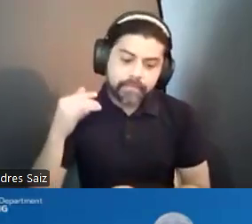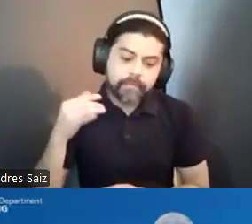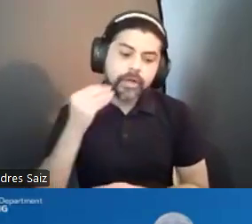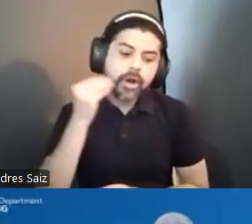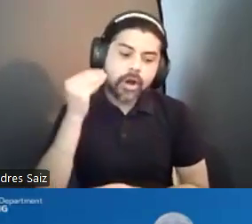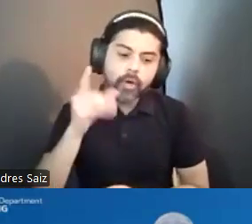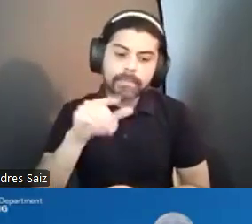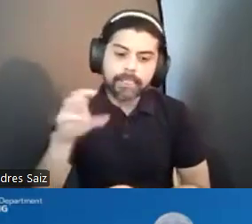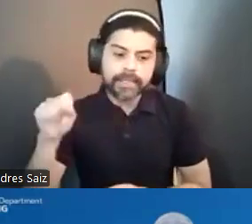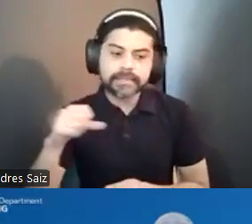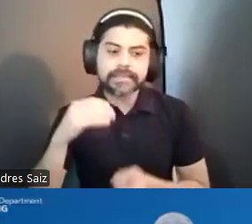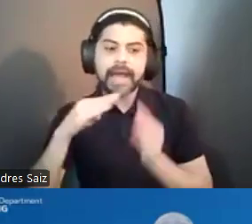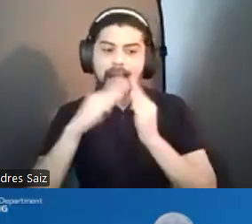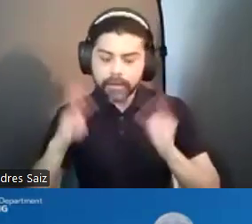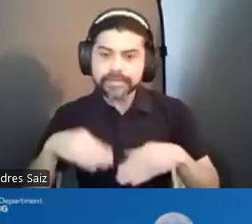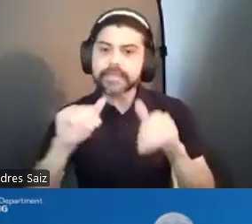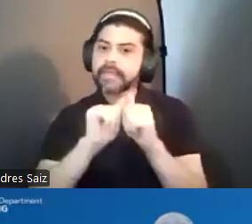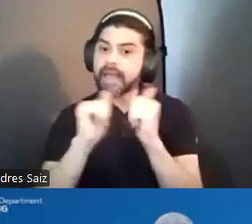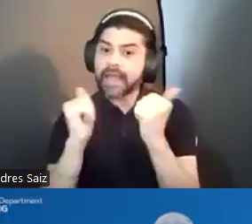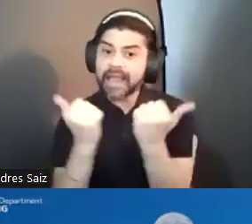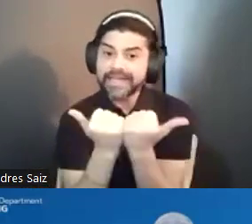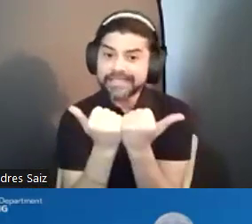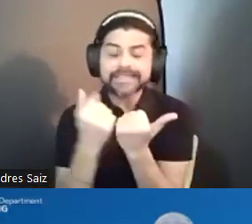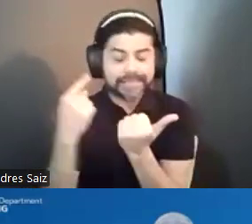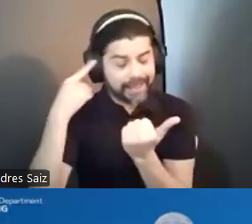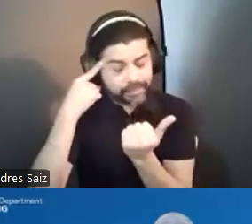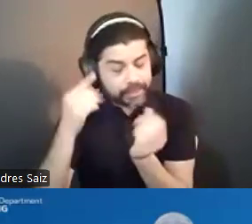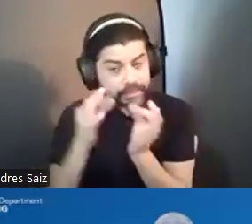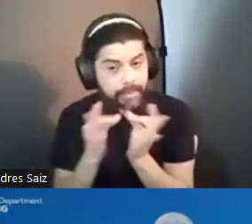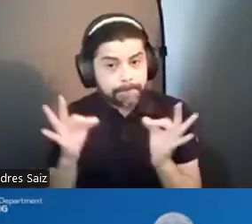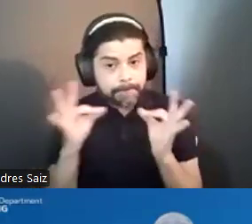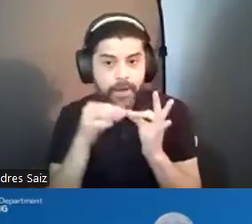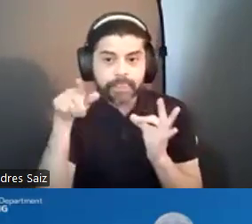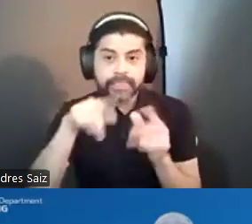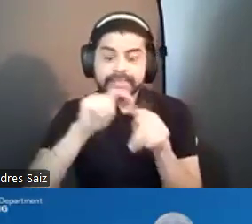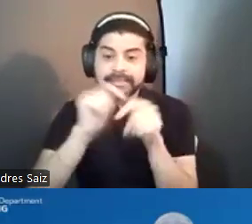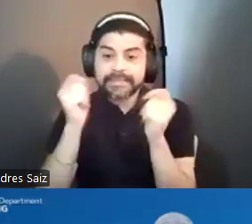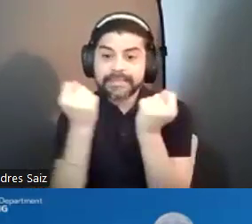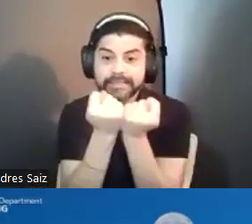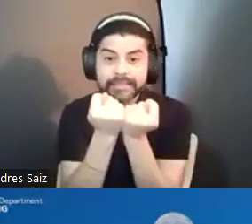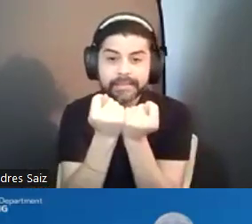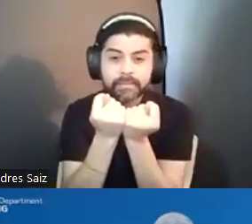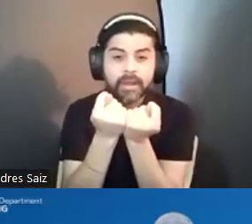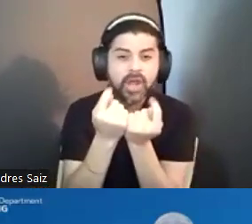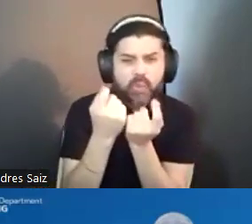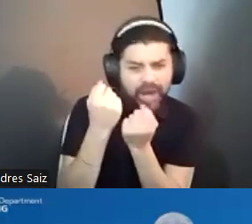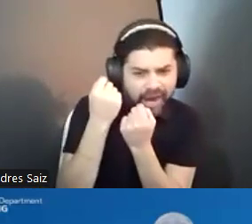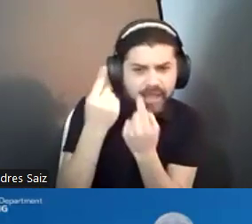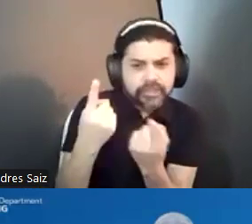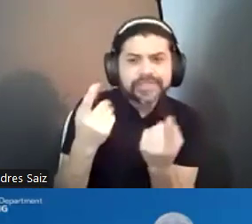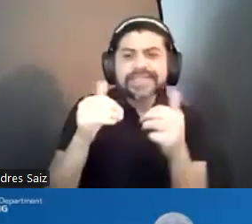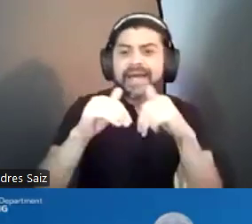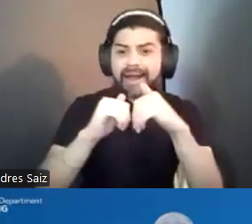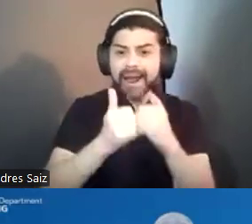that this team really gains an understanding of how that new reorganization is really truly going to